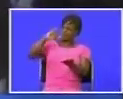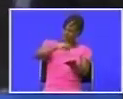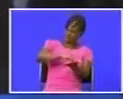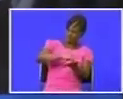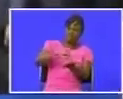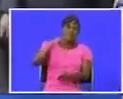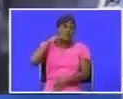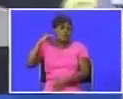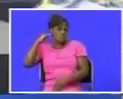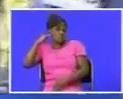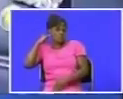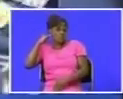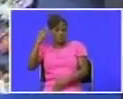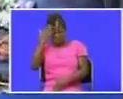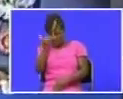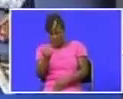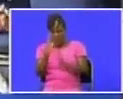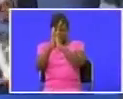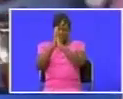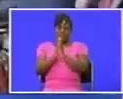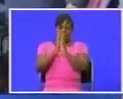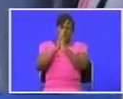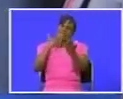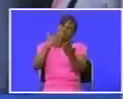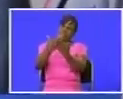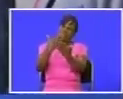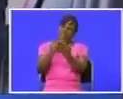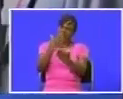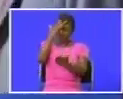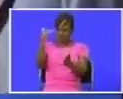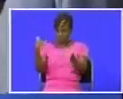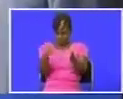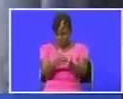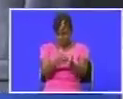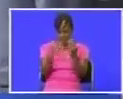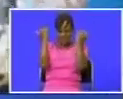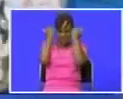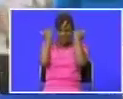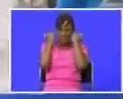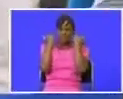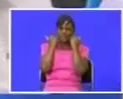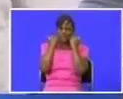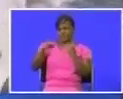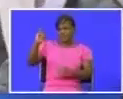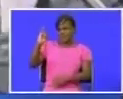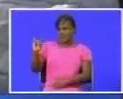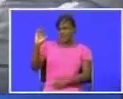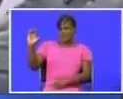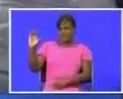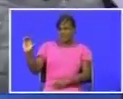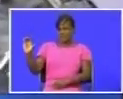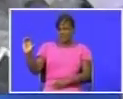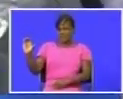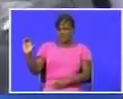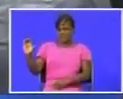hat into the ring. Wisdom would advise against that. On 16th this month, President Uhuru Kenyatta and his deputy